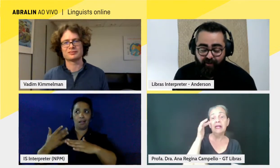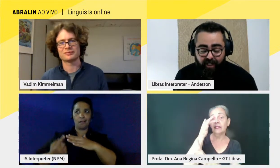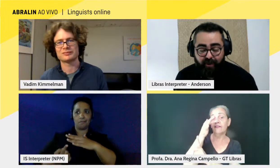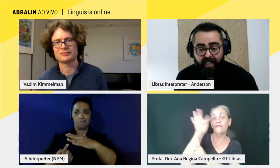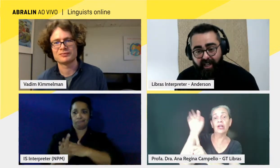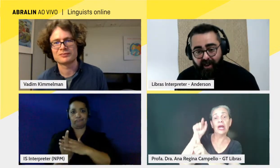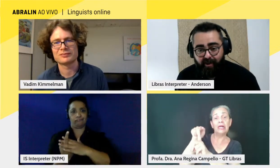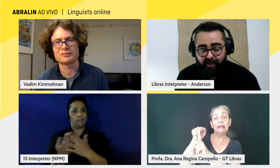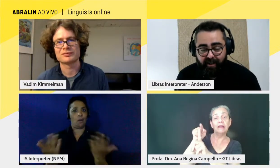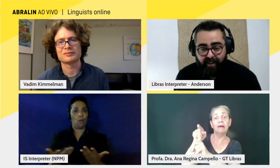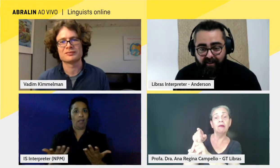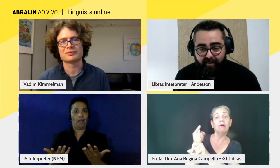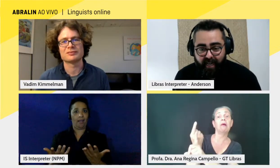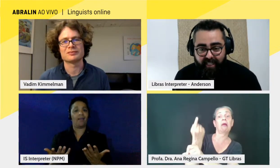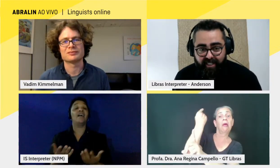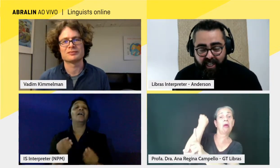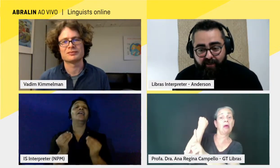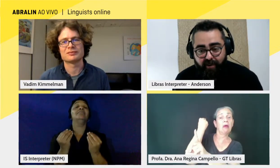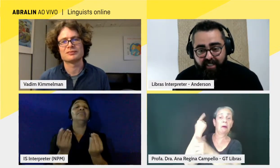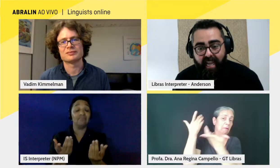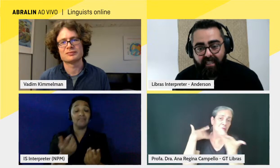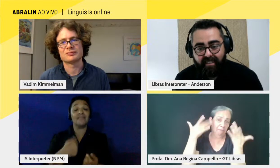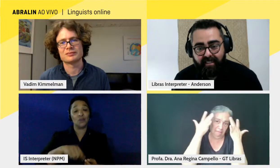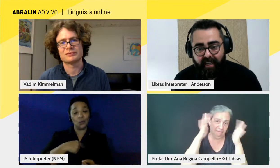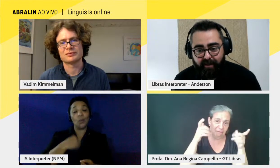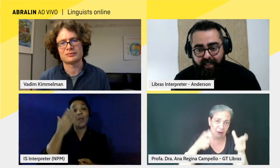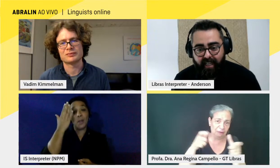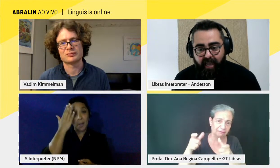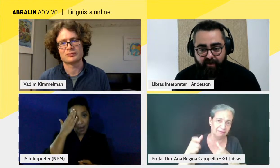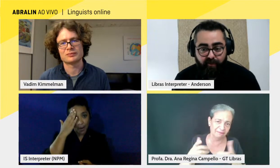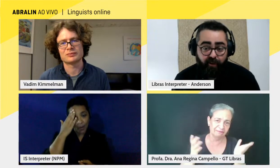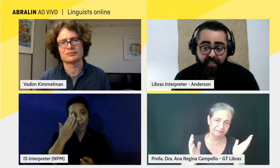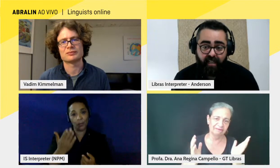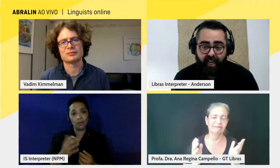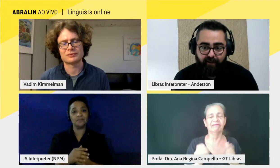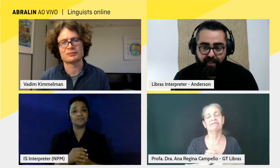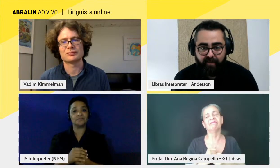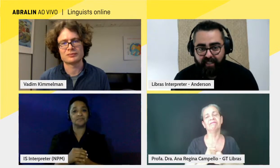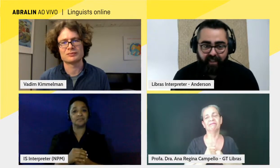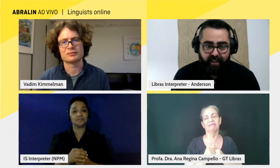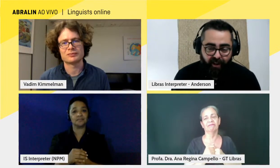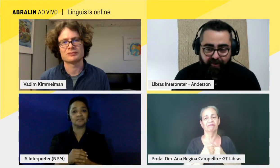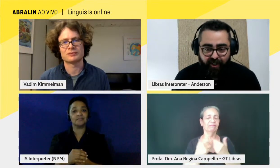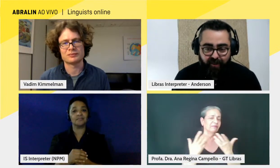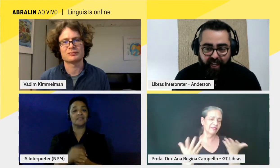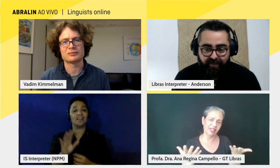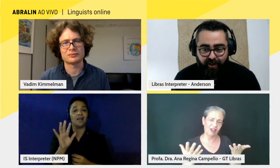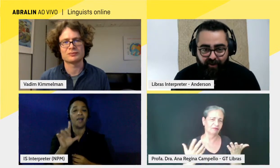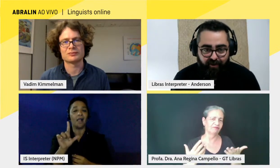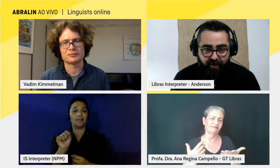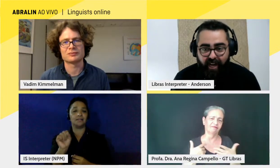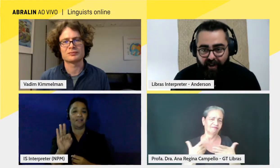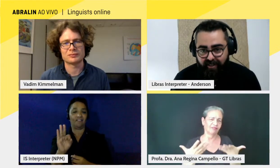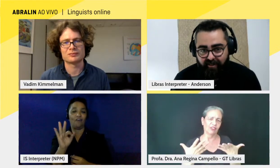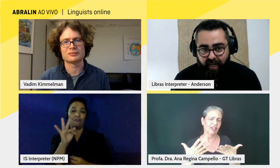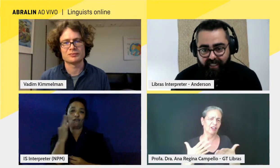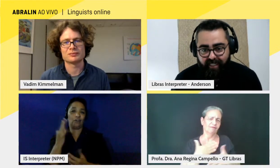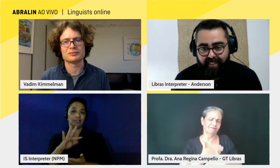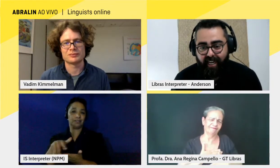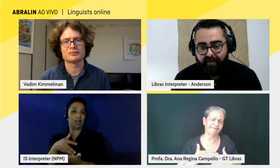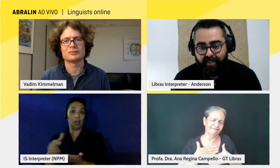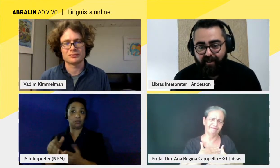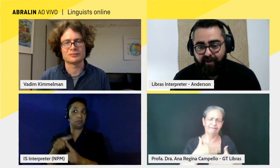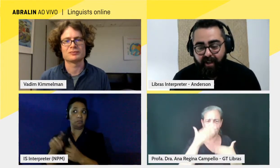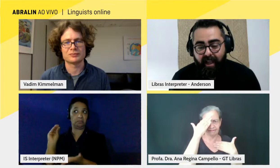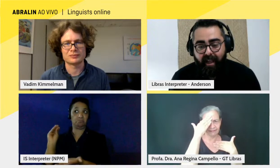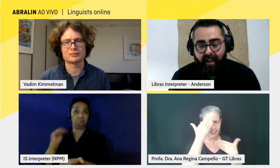like what we know by the general sense is that it came from French Sign Language, but of course we have no records by this